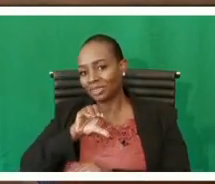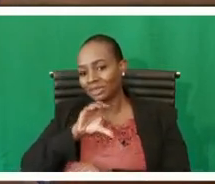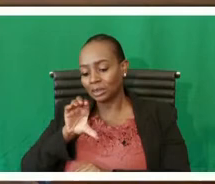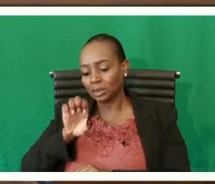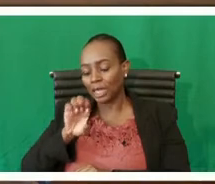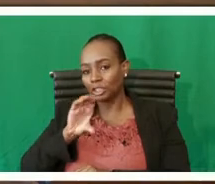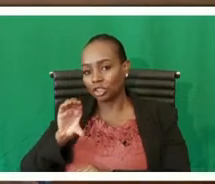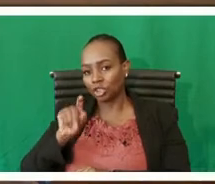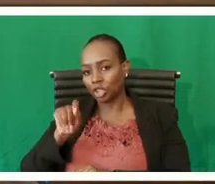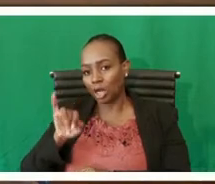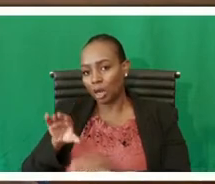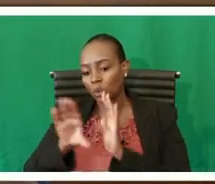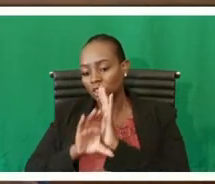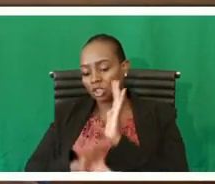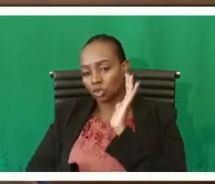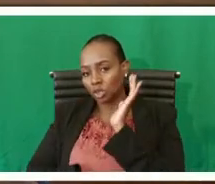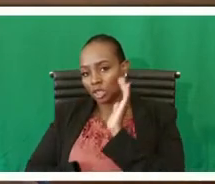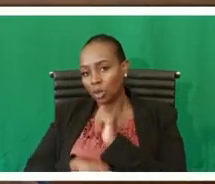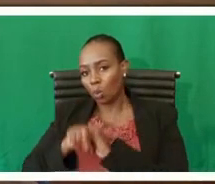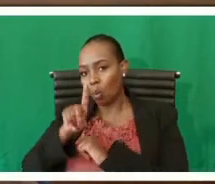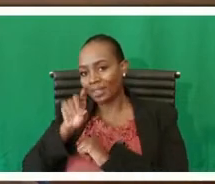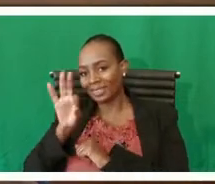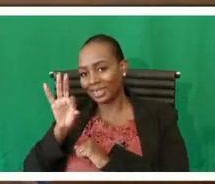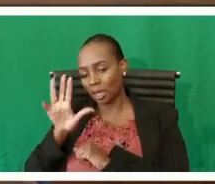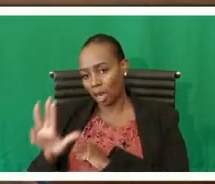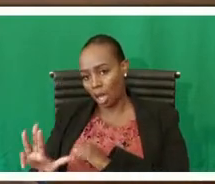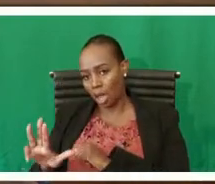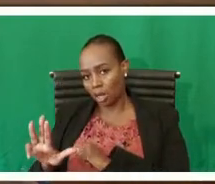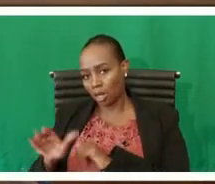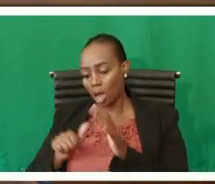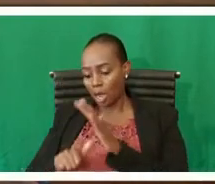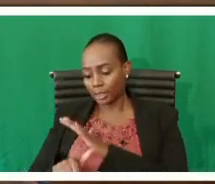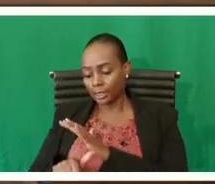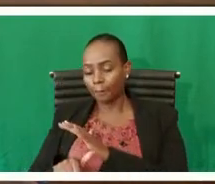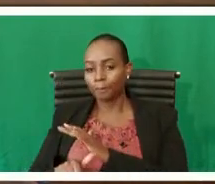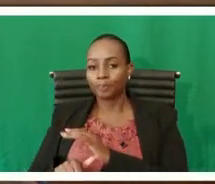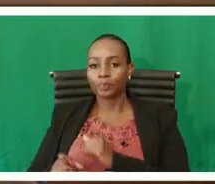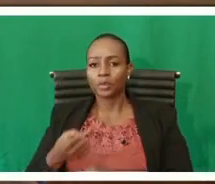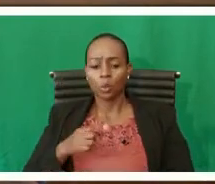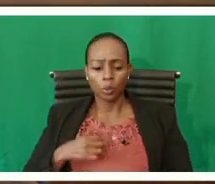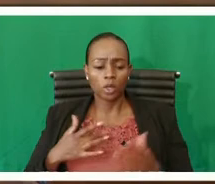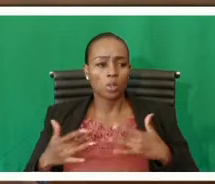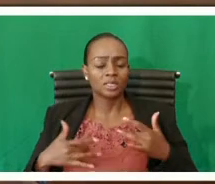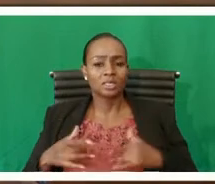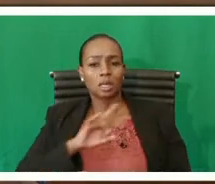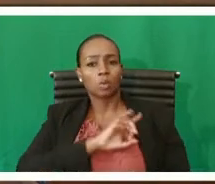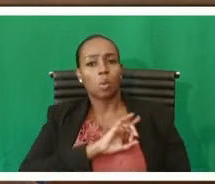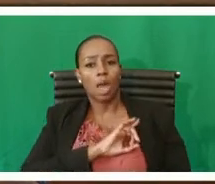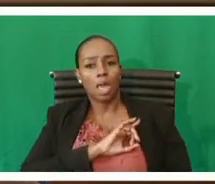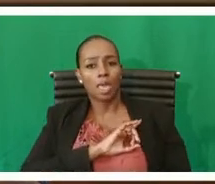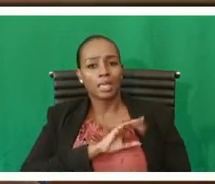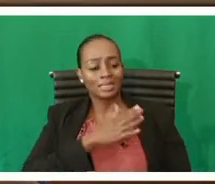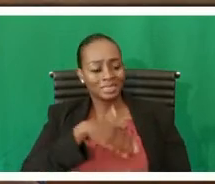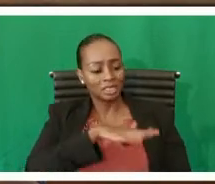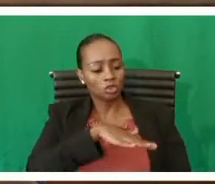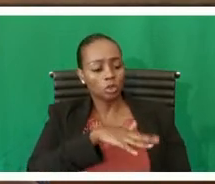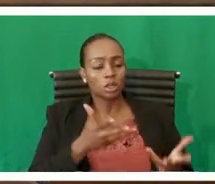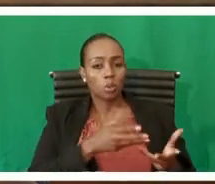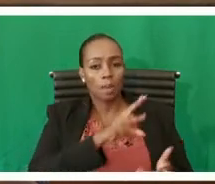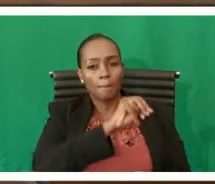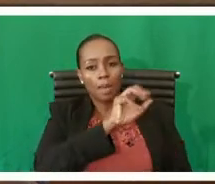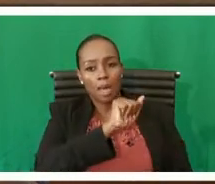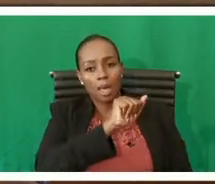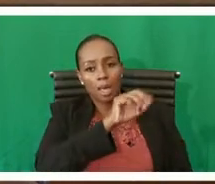the Constitution. What is concerning is that the situation in Mafube is yet to improve, and we have